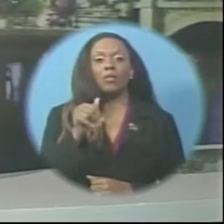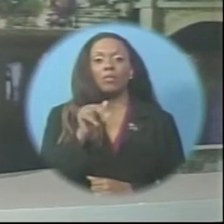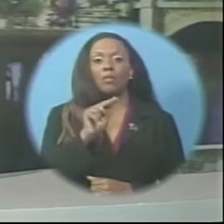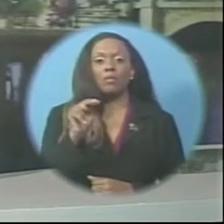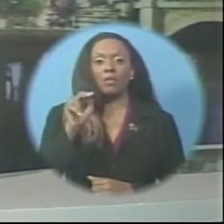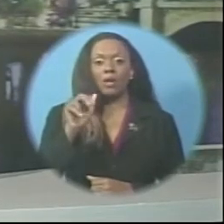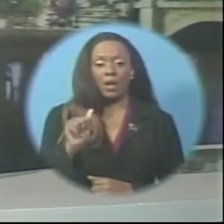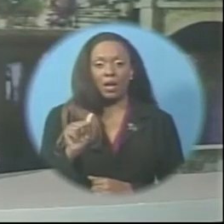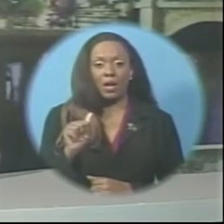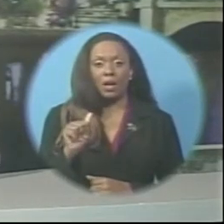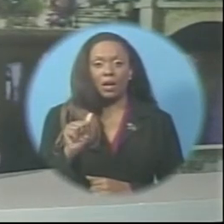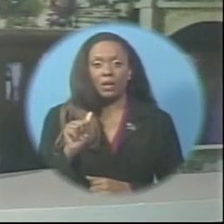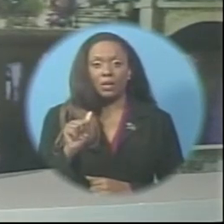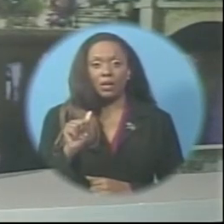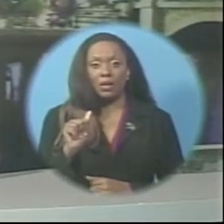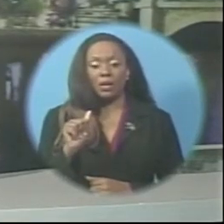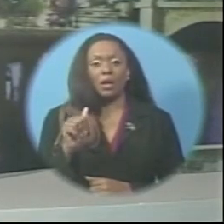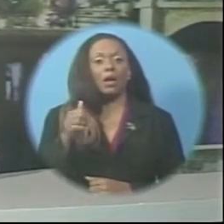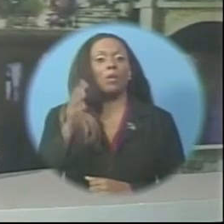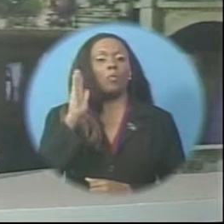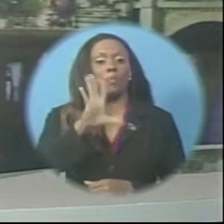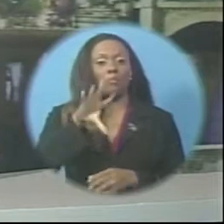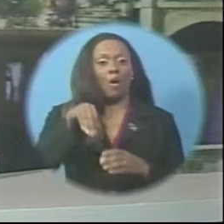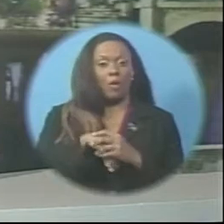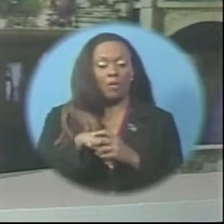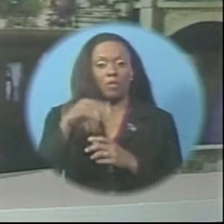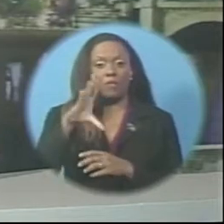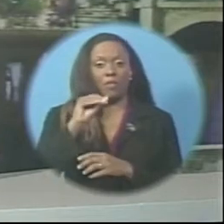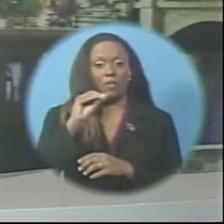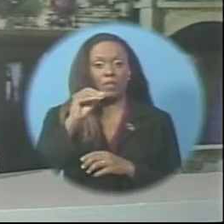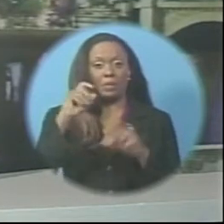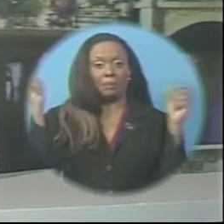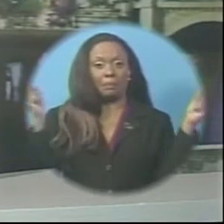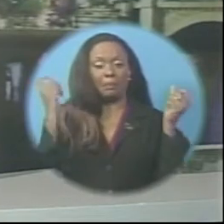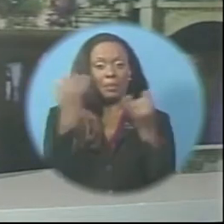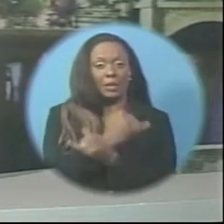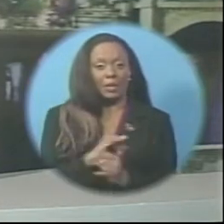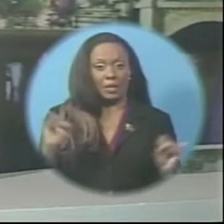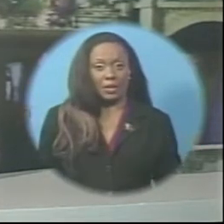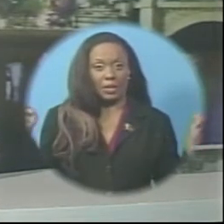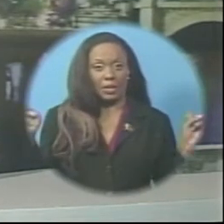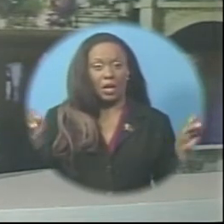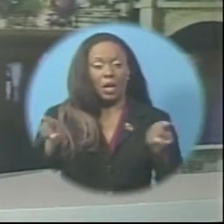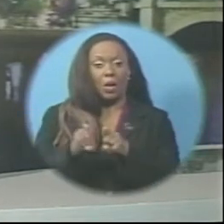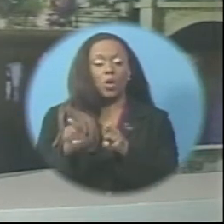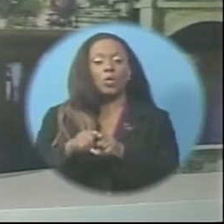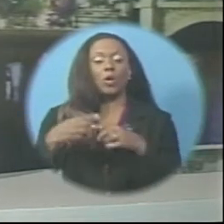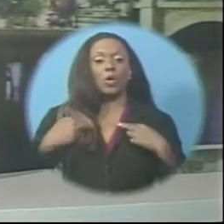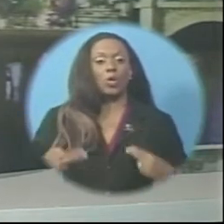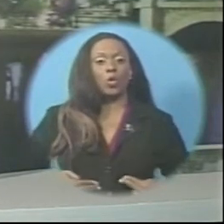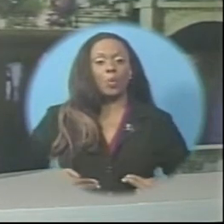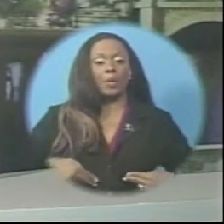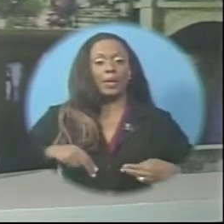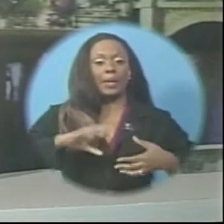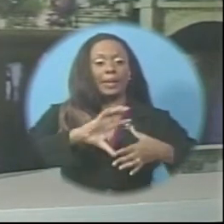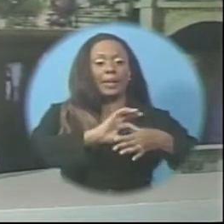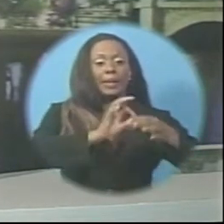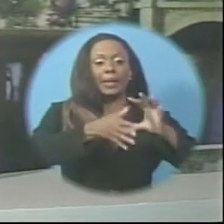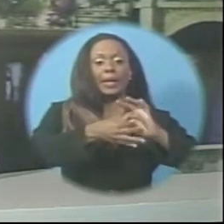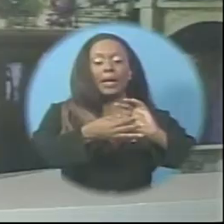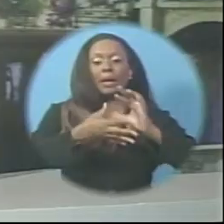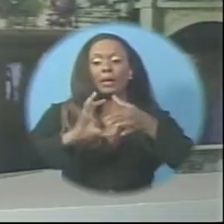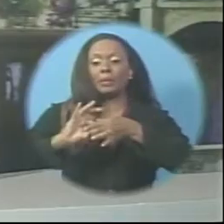at a human chain link across Barbados are two of the 13 events scheduled for the 50th anniversary of